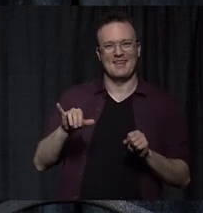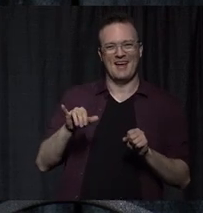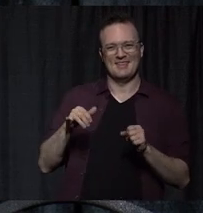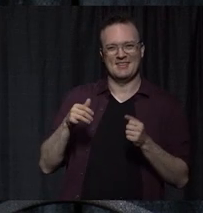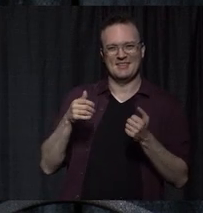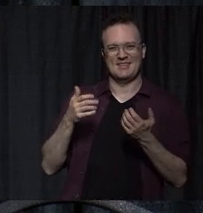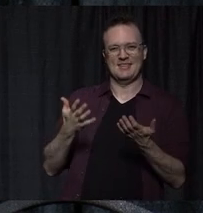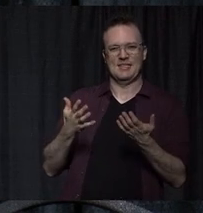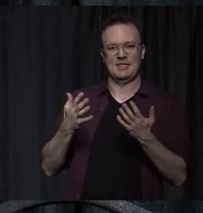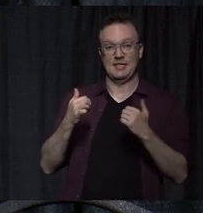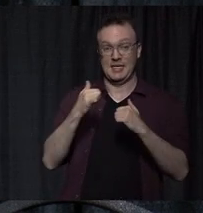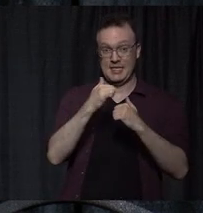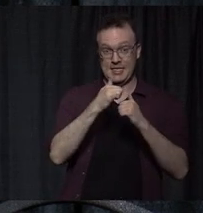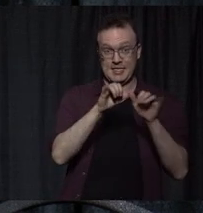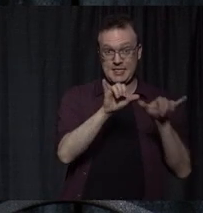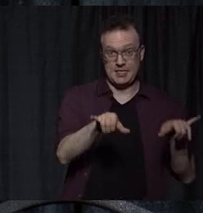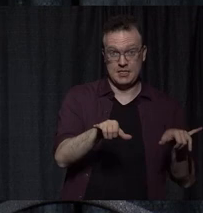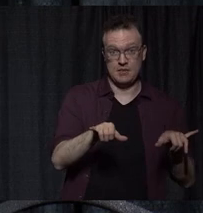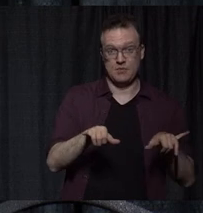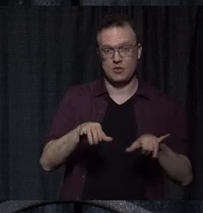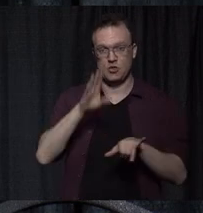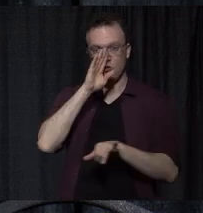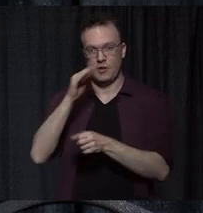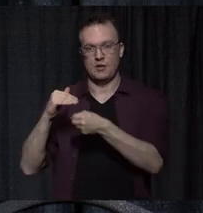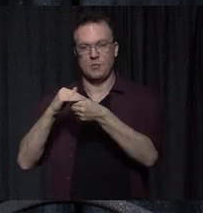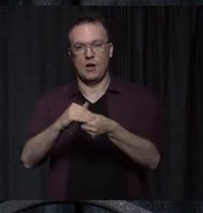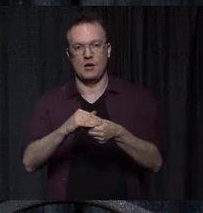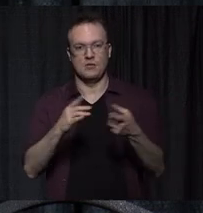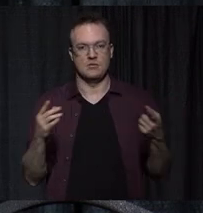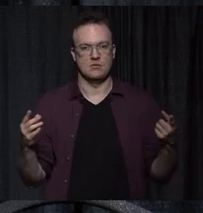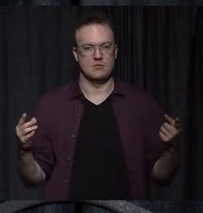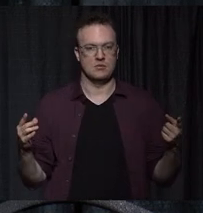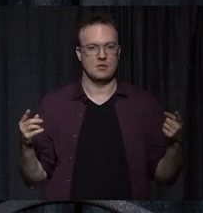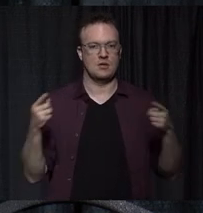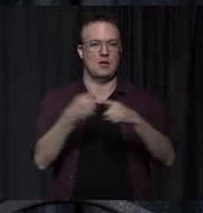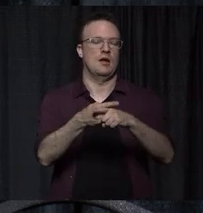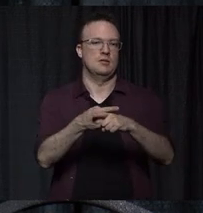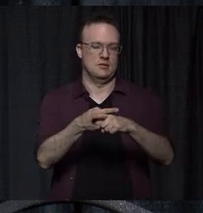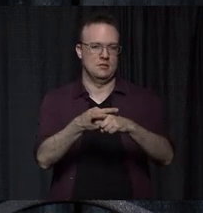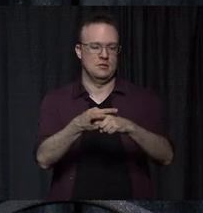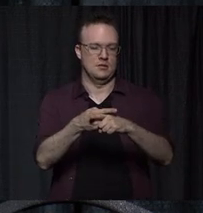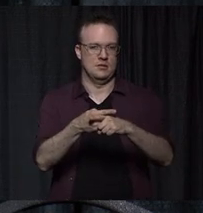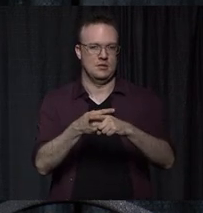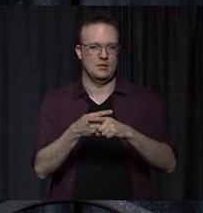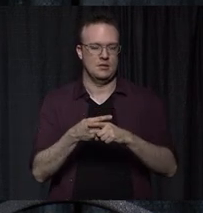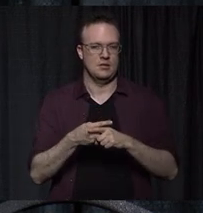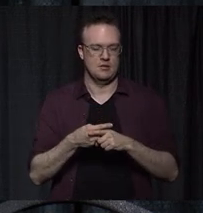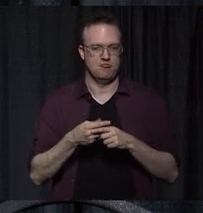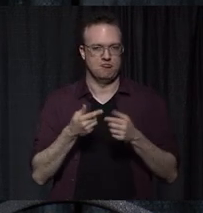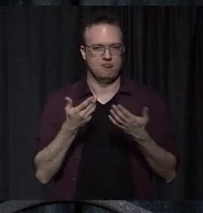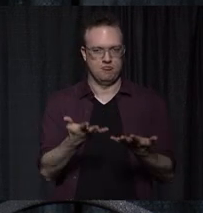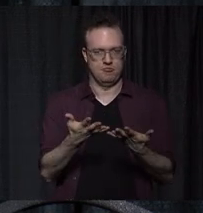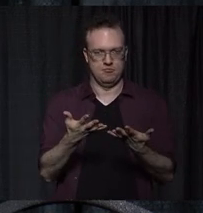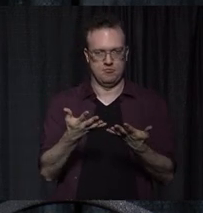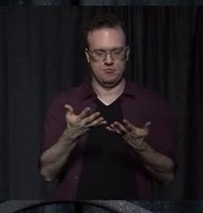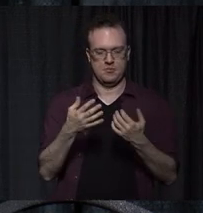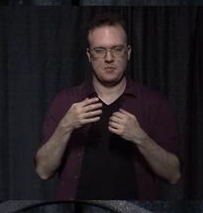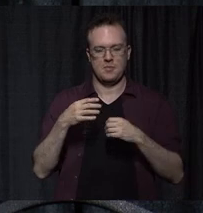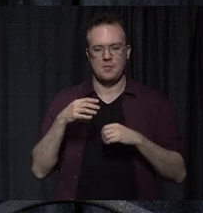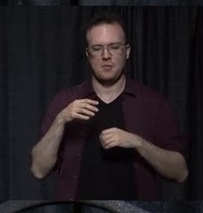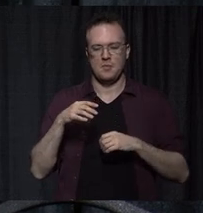systems and direct oppression collide, right? And it's, to